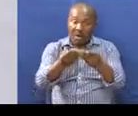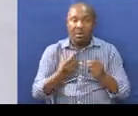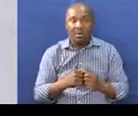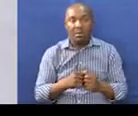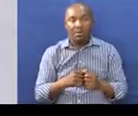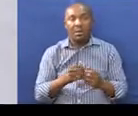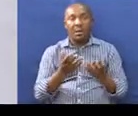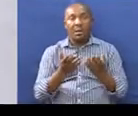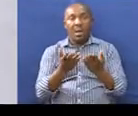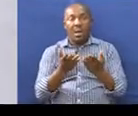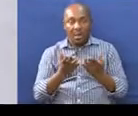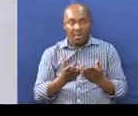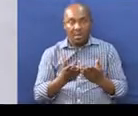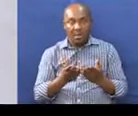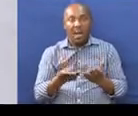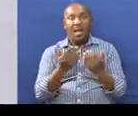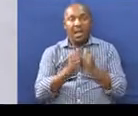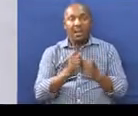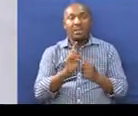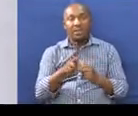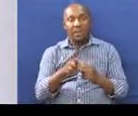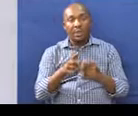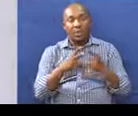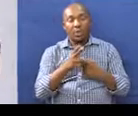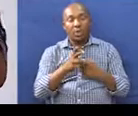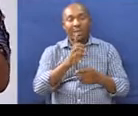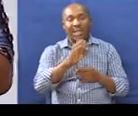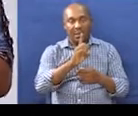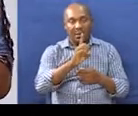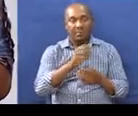let it be solution D. You were with